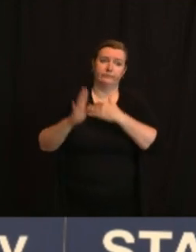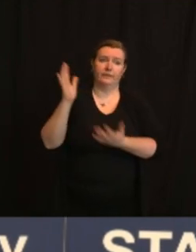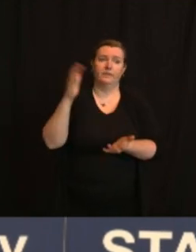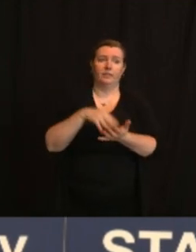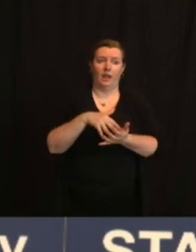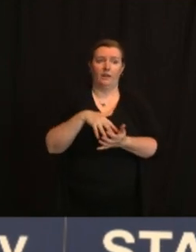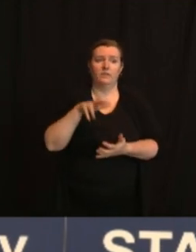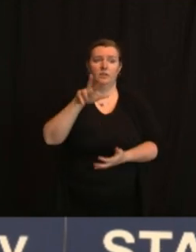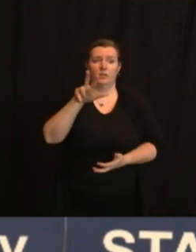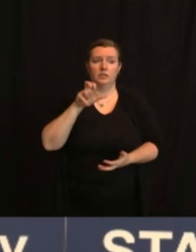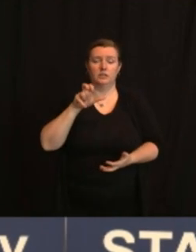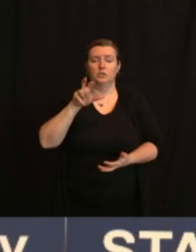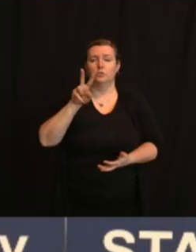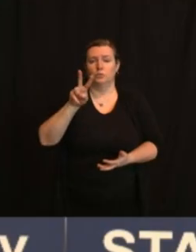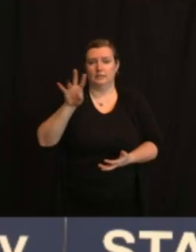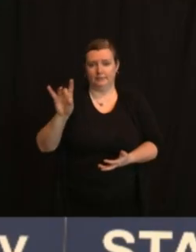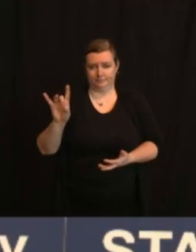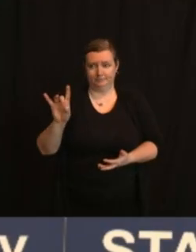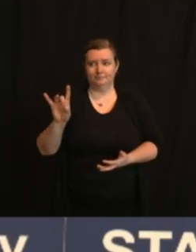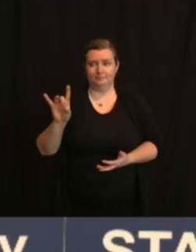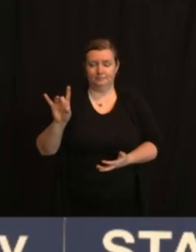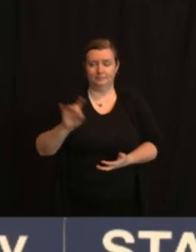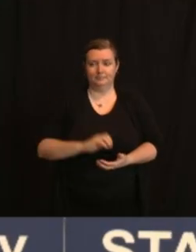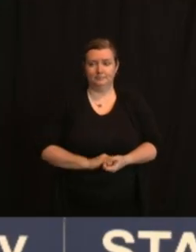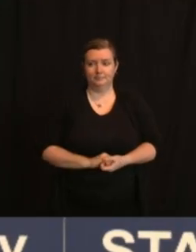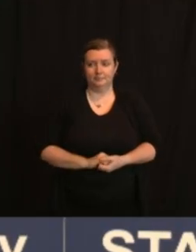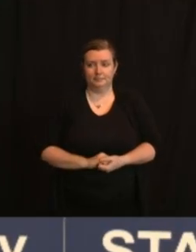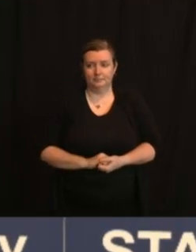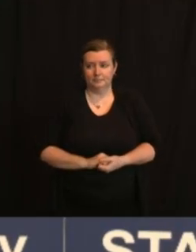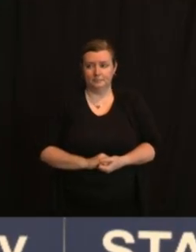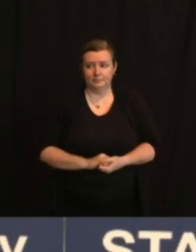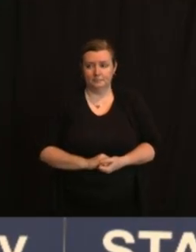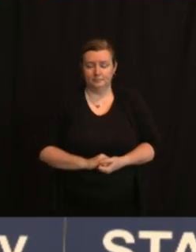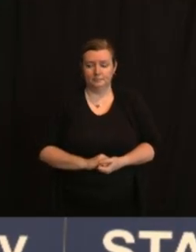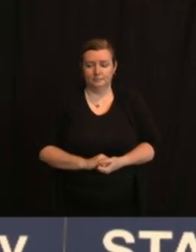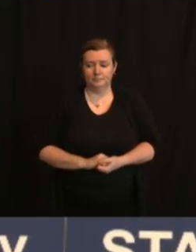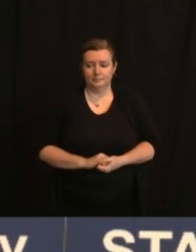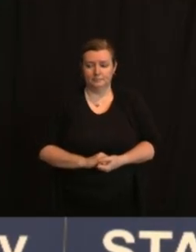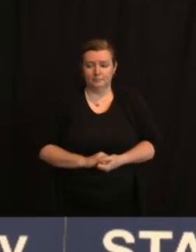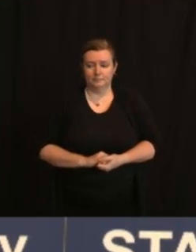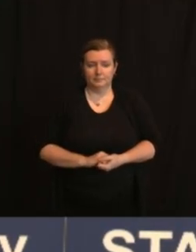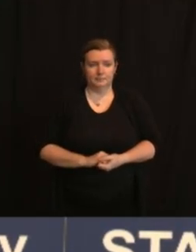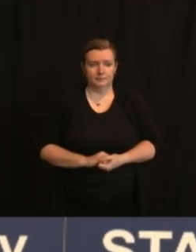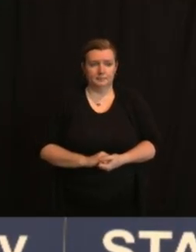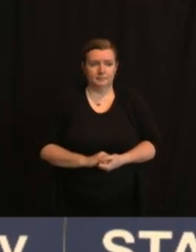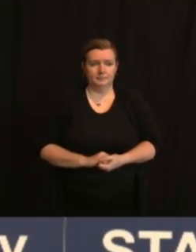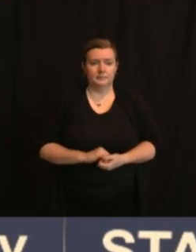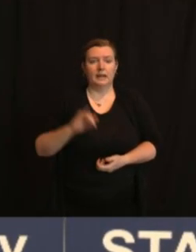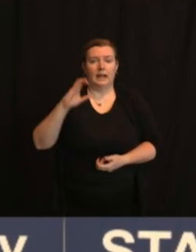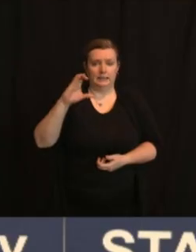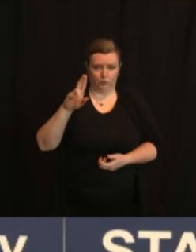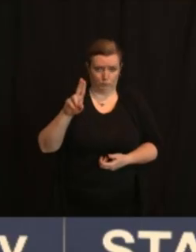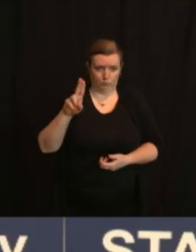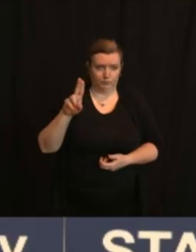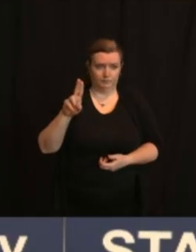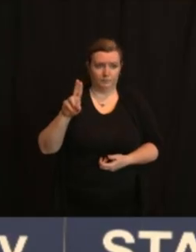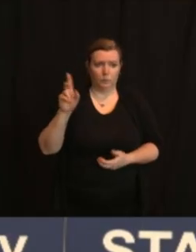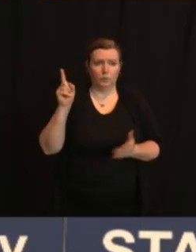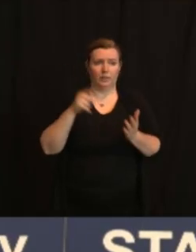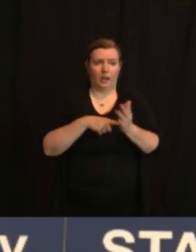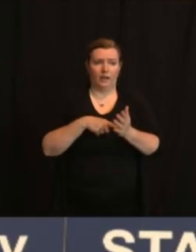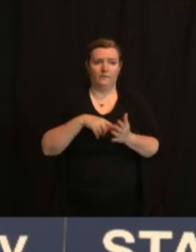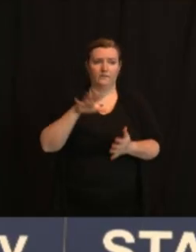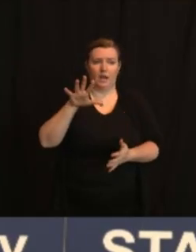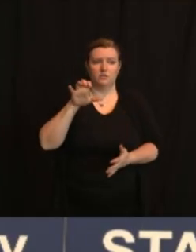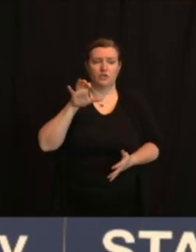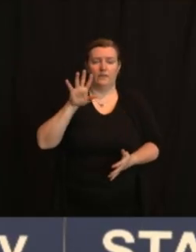5,328 hospitalizations of COVID-19 positive patients, of which 1,534 are in critical